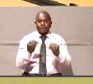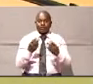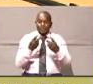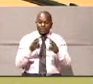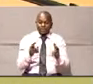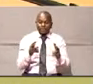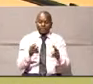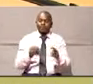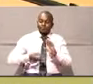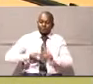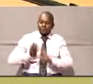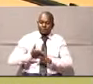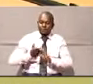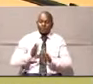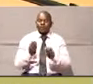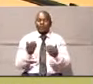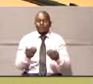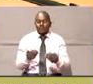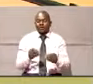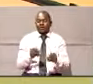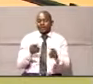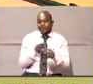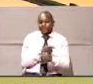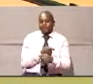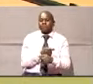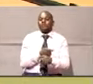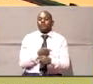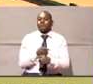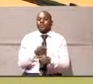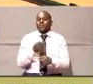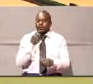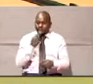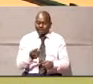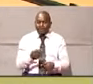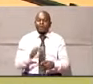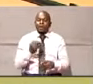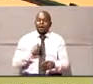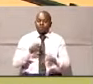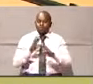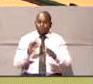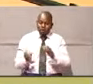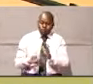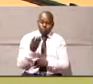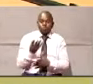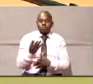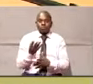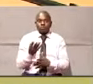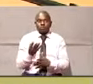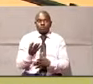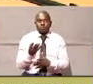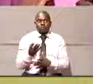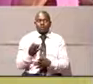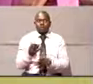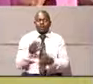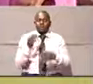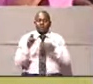begins as soon as possible. As Her Excellency mentioned, we have already put in place an